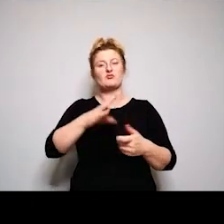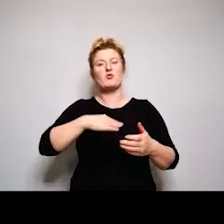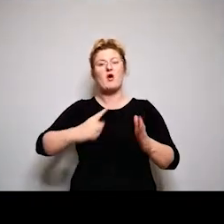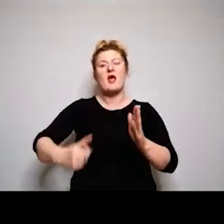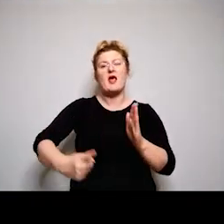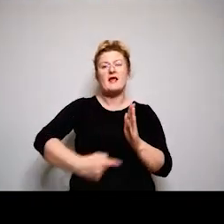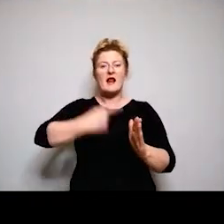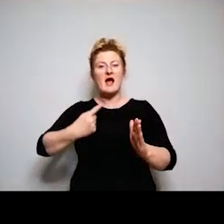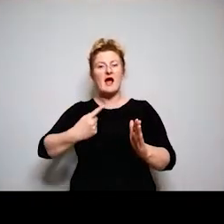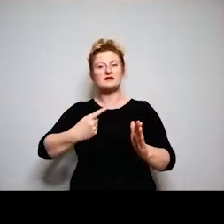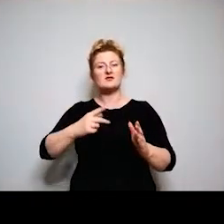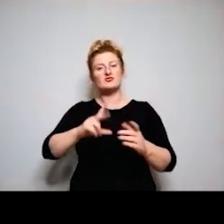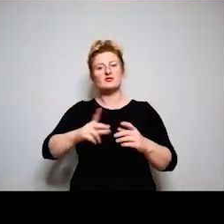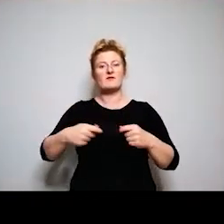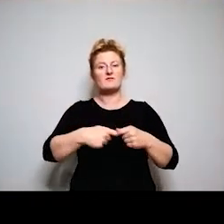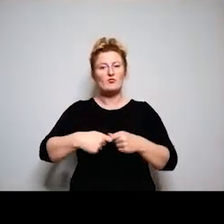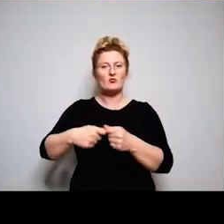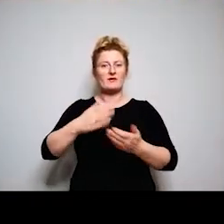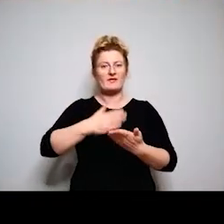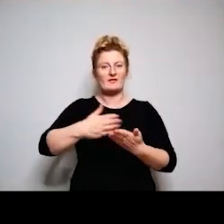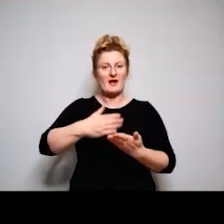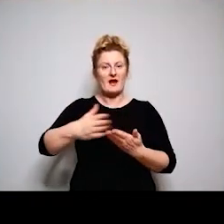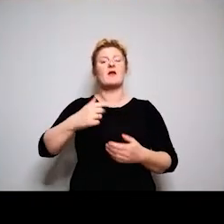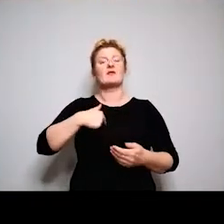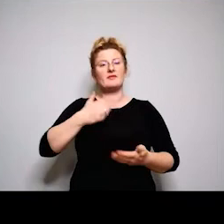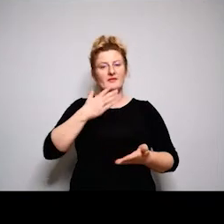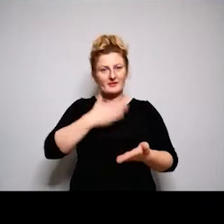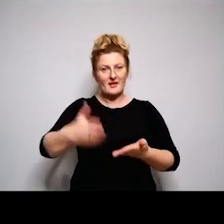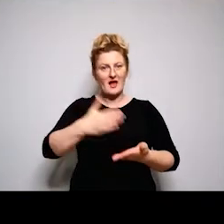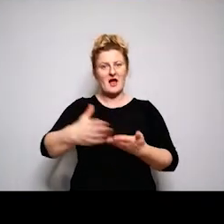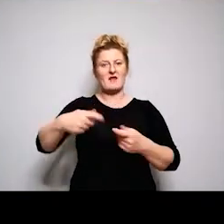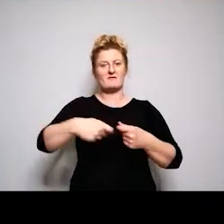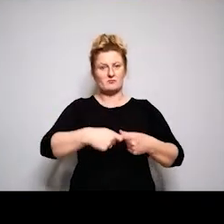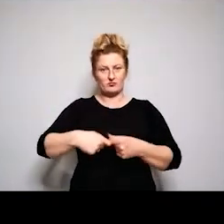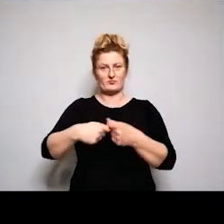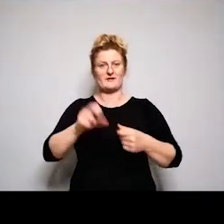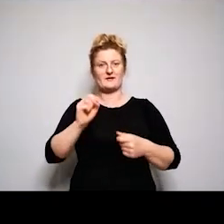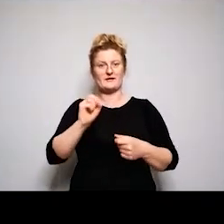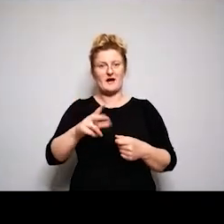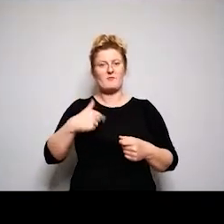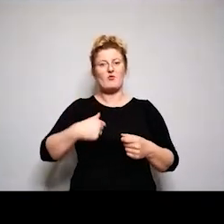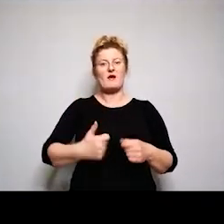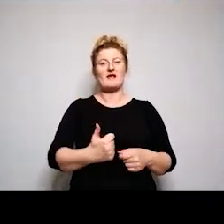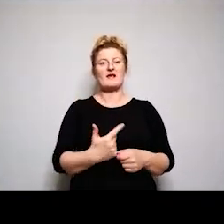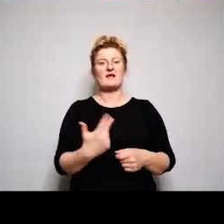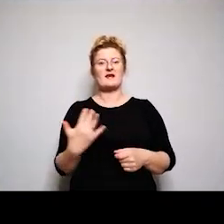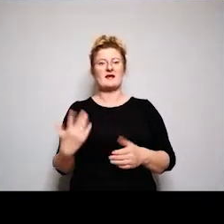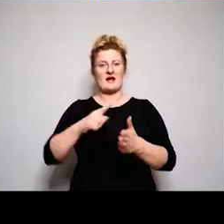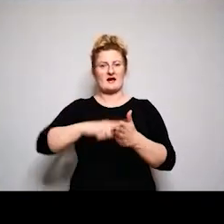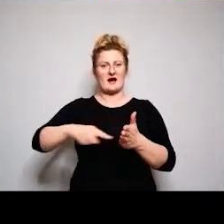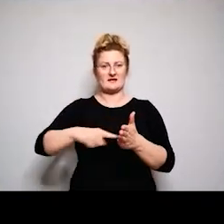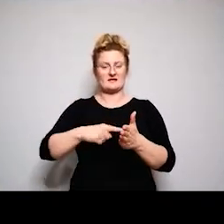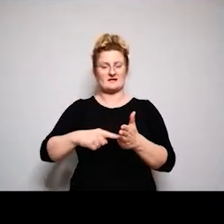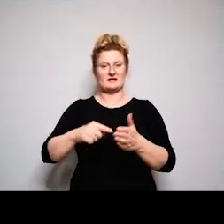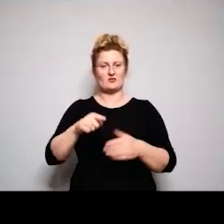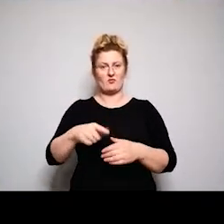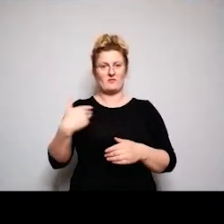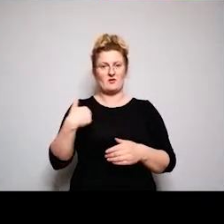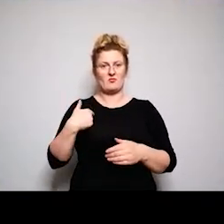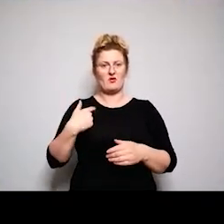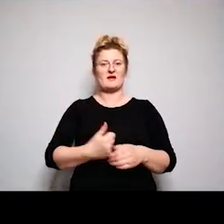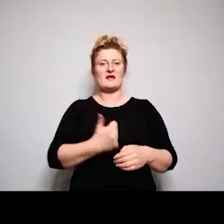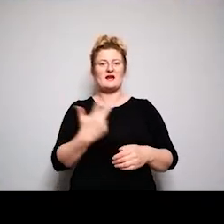of a couple of times until they changed again, you know, like they have a structure